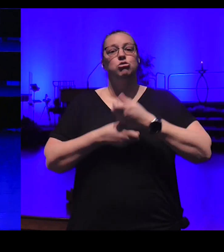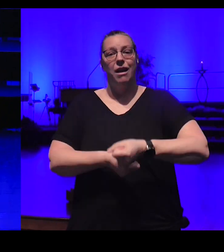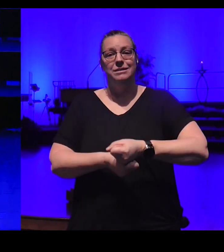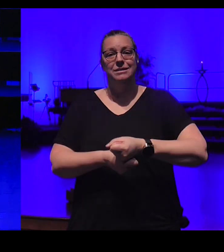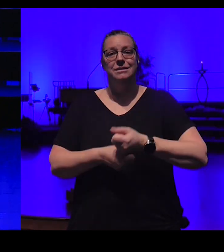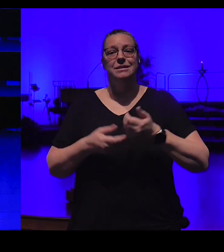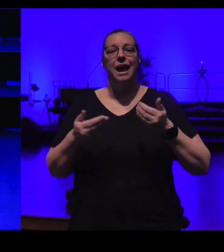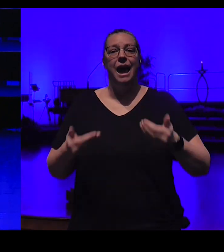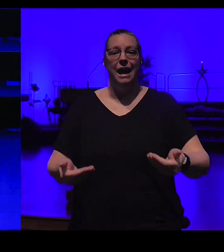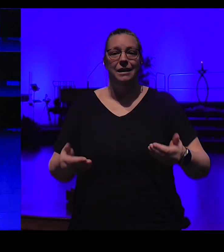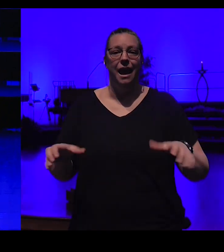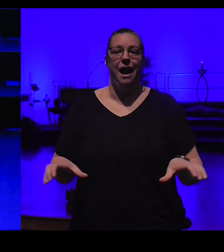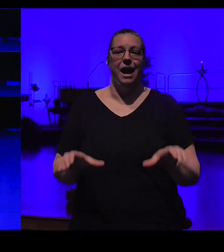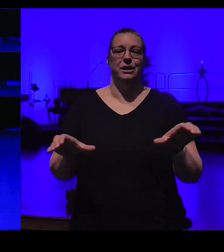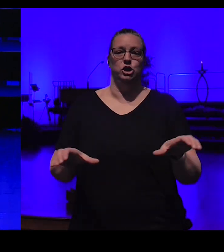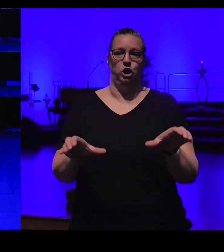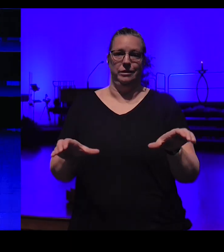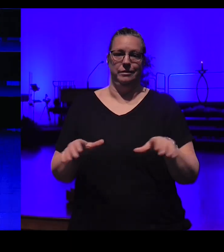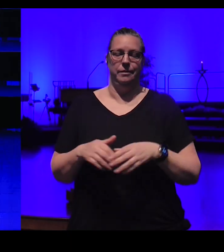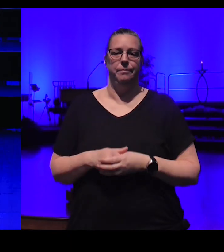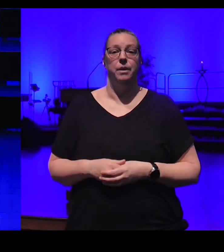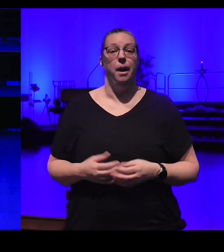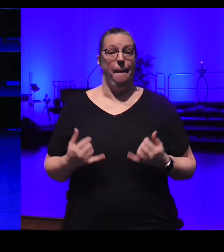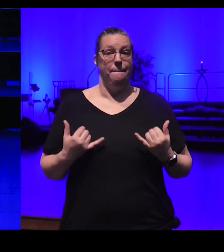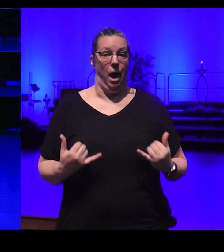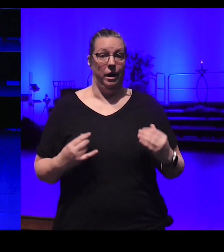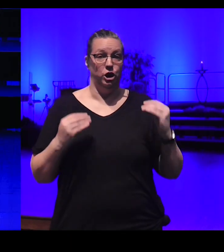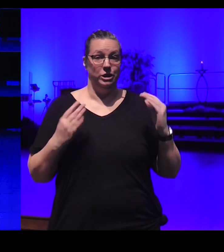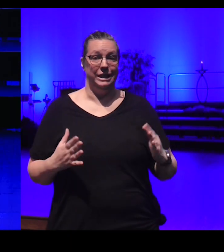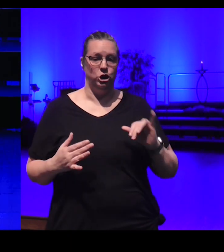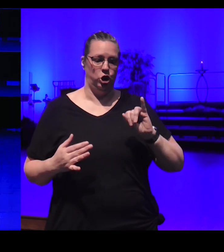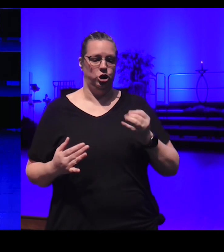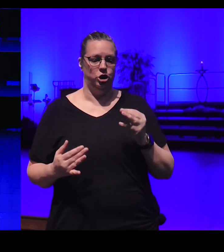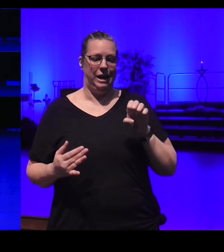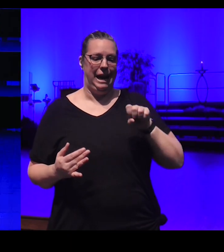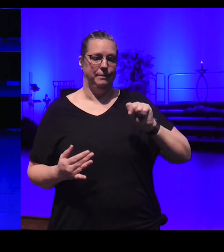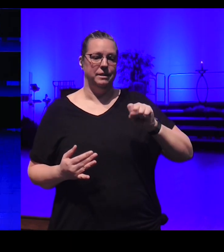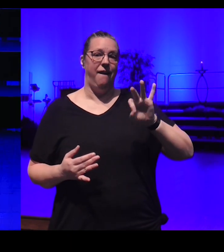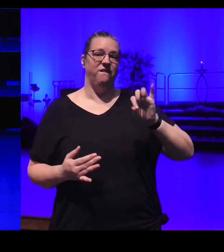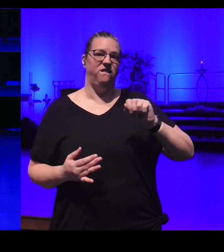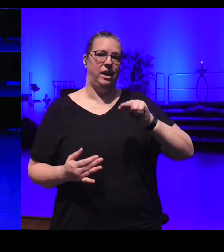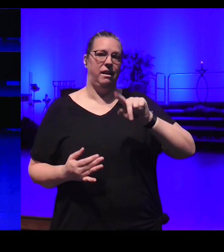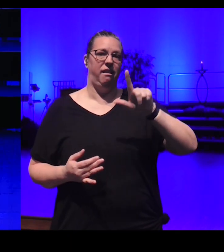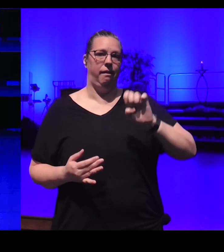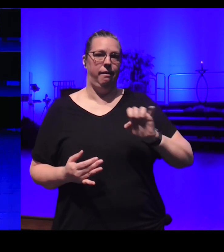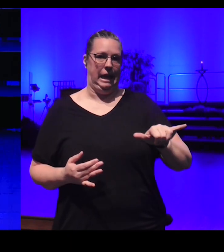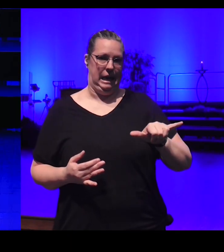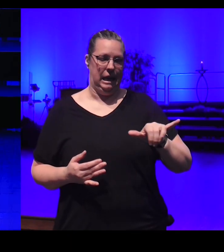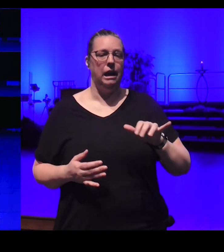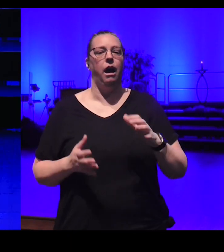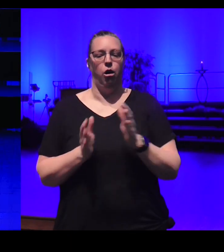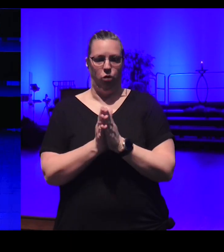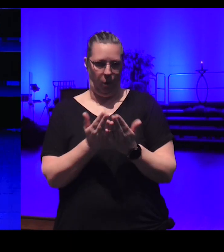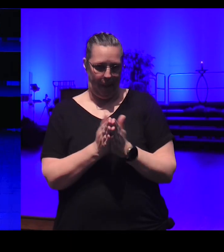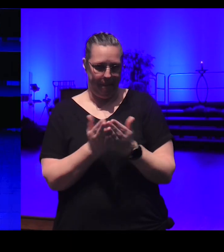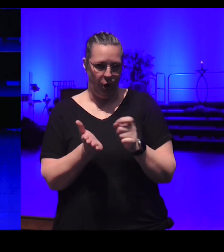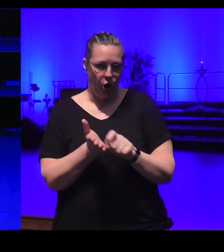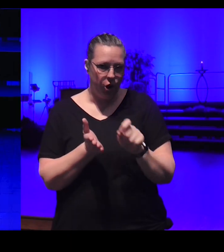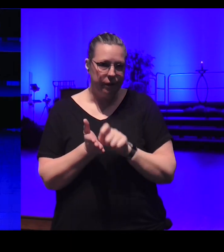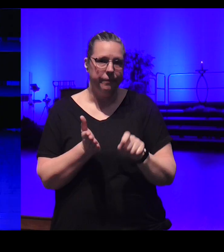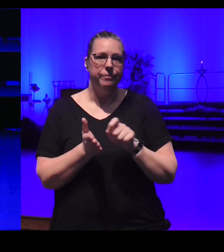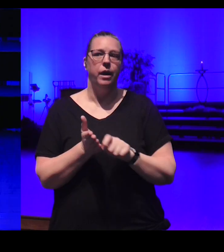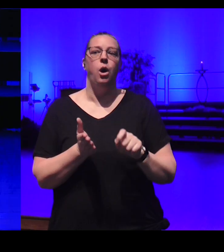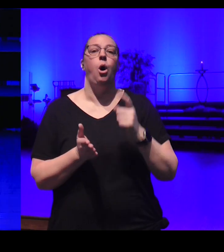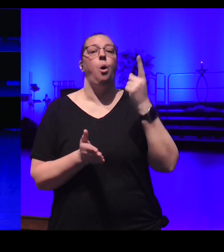action. Modern mystic and teacher James Finley considers in his book, The Contemplative Heart, that one way that